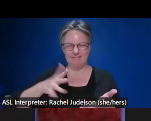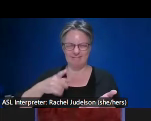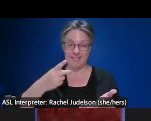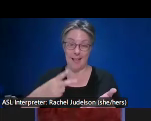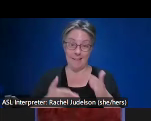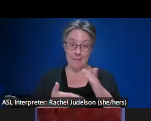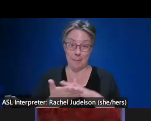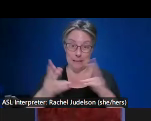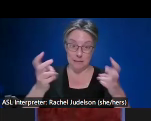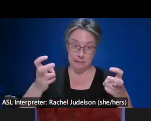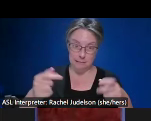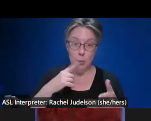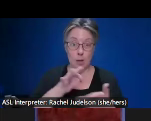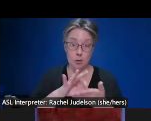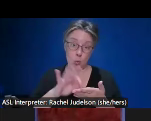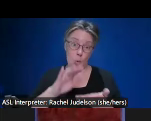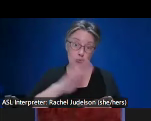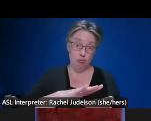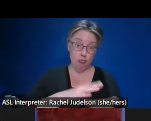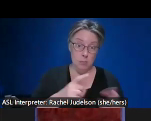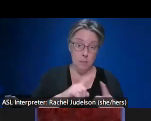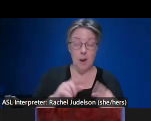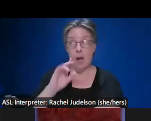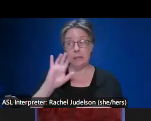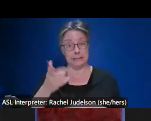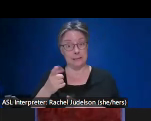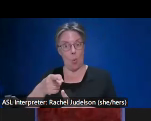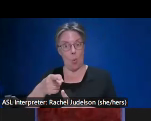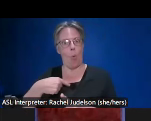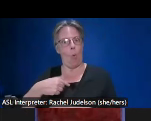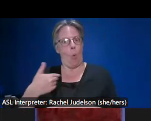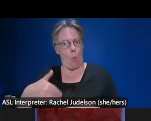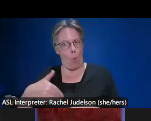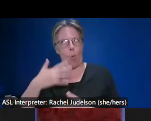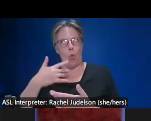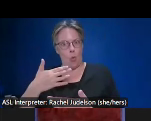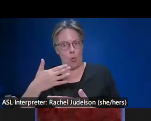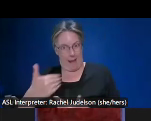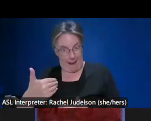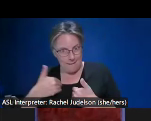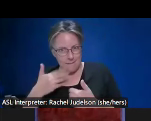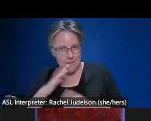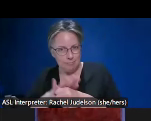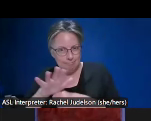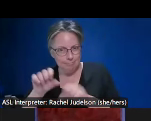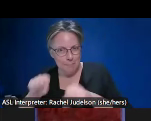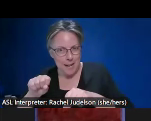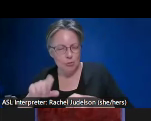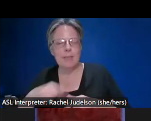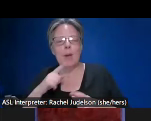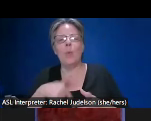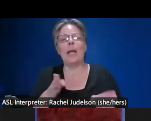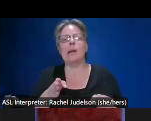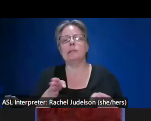poorly. But if it's got promise and it looks like there is potential there, then I think we can lean on the side